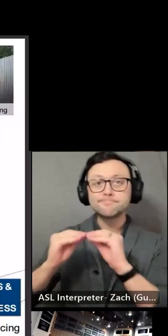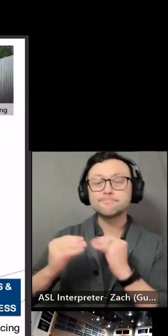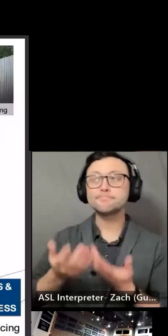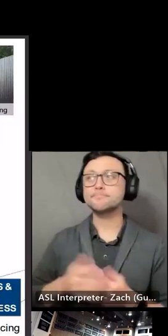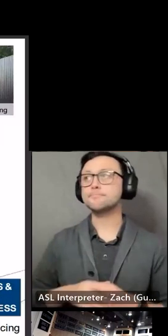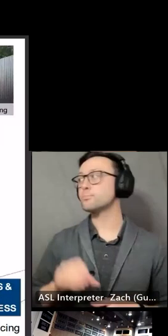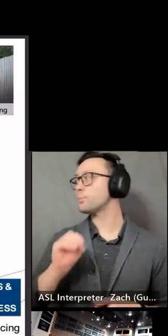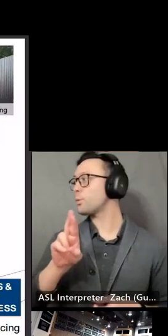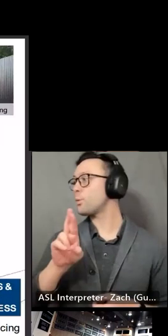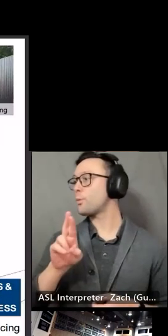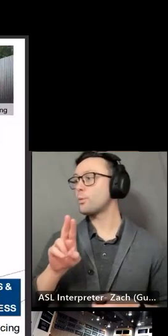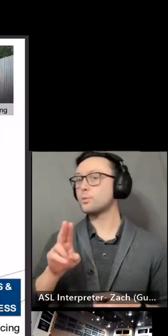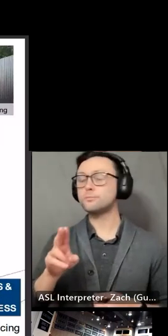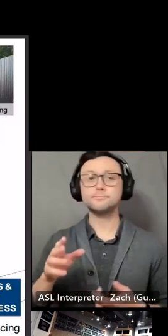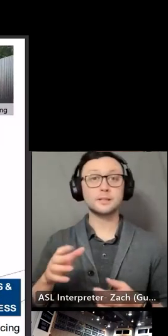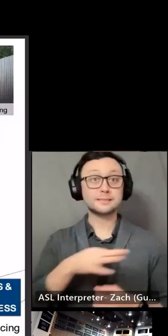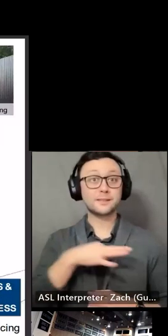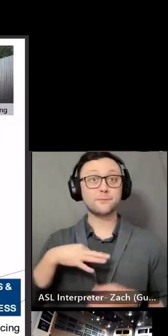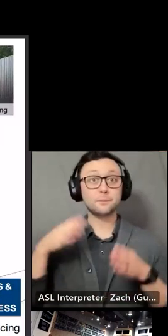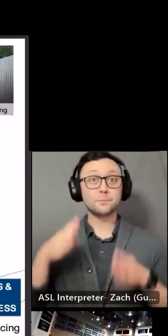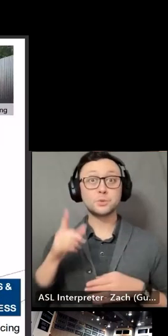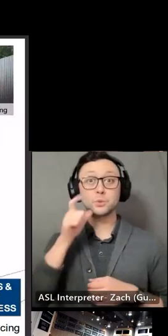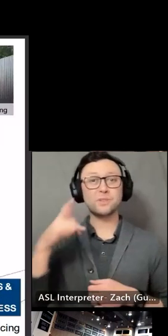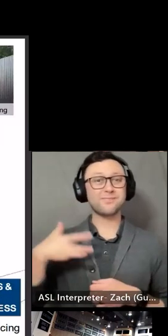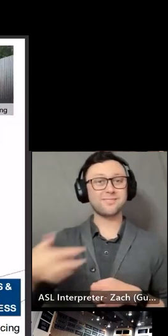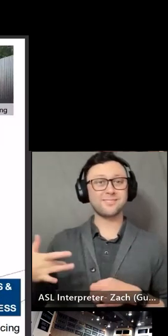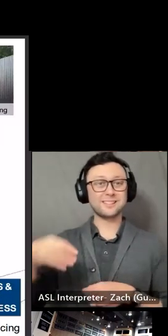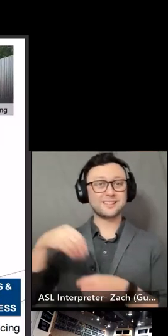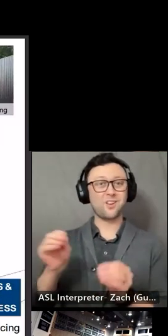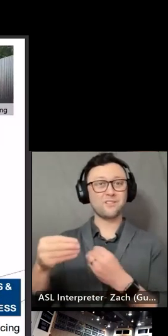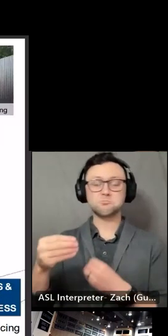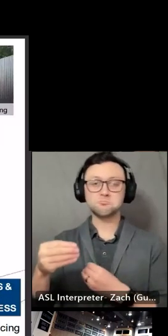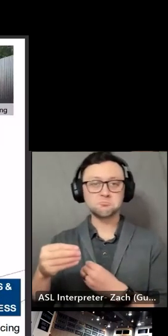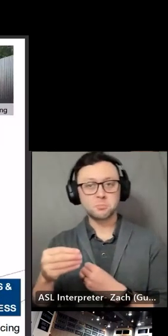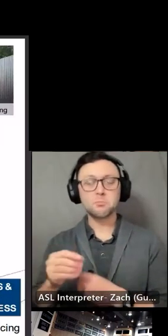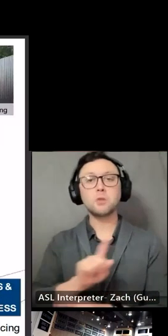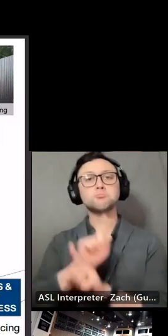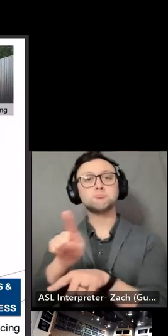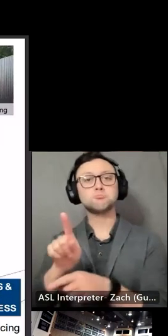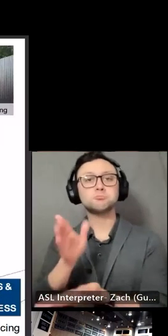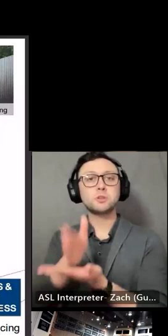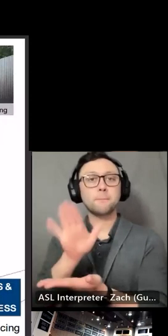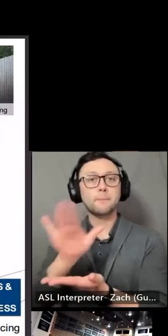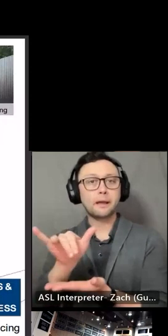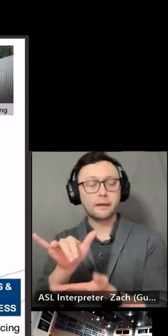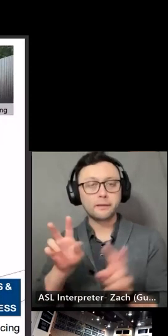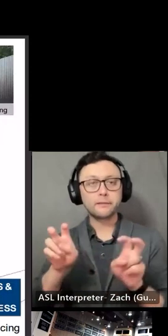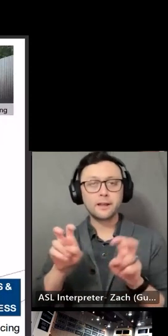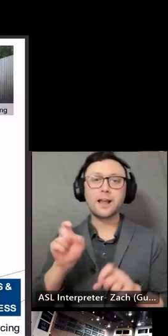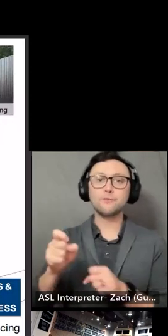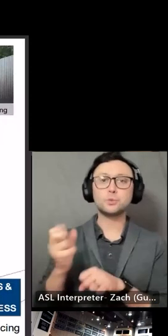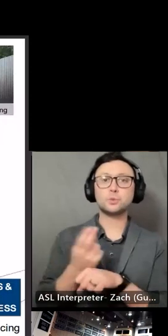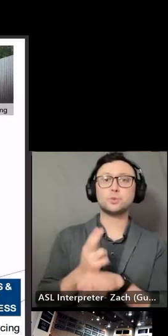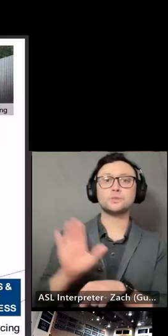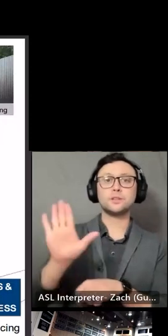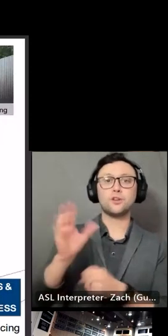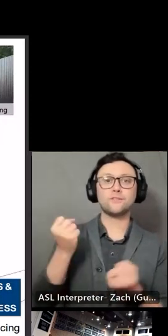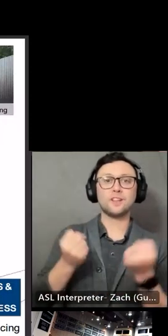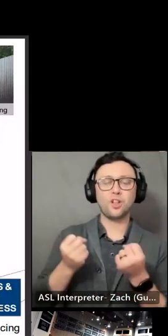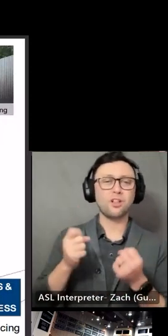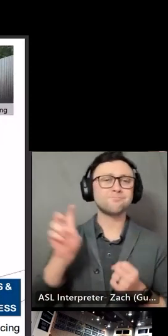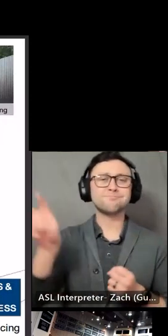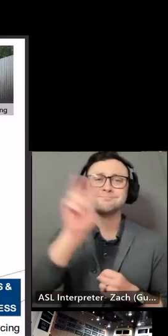maybe it's MBTA staff that are in the field going, you know, working at different stations and they have to drive a vehicle because they're kind of hopping